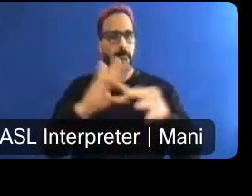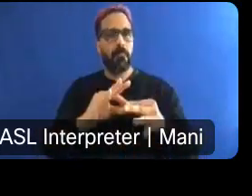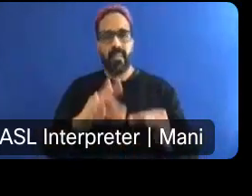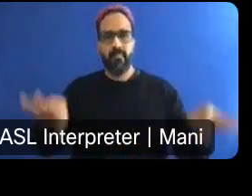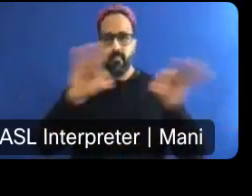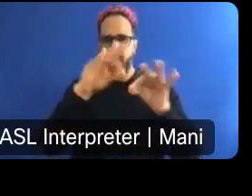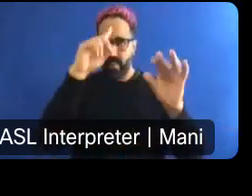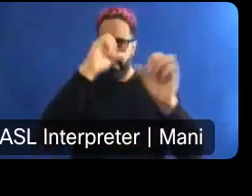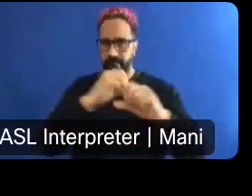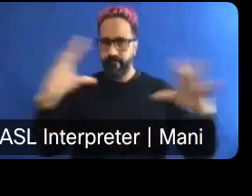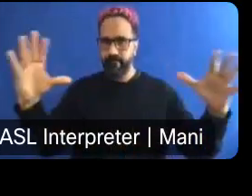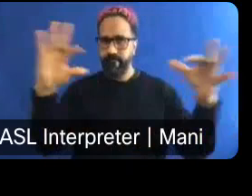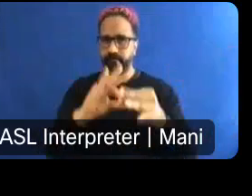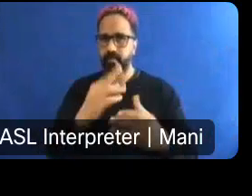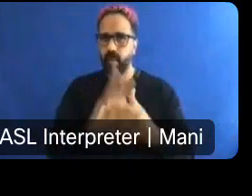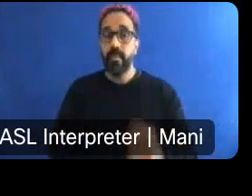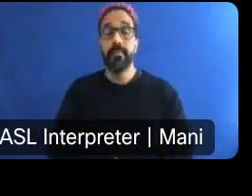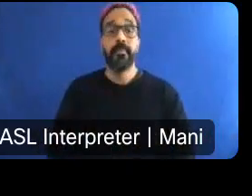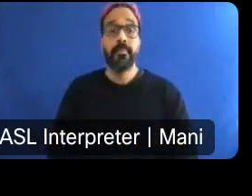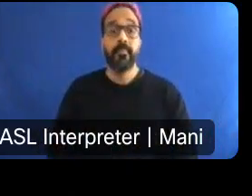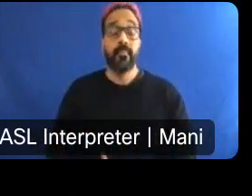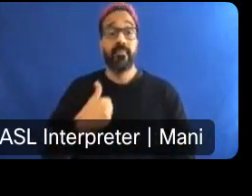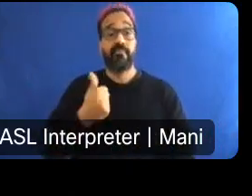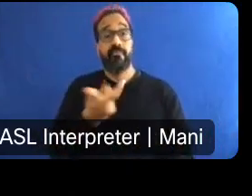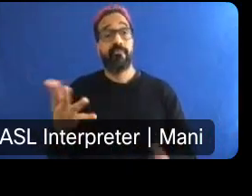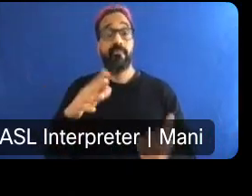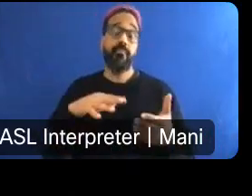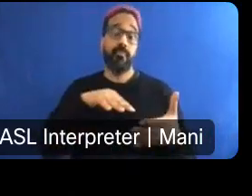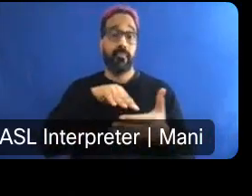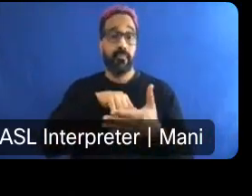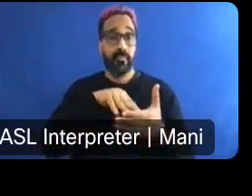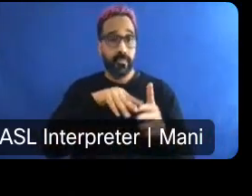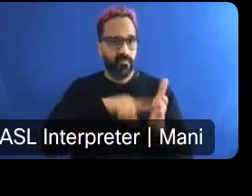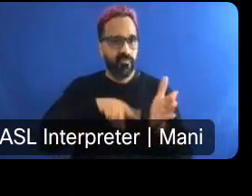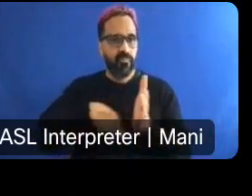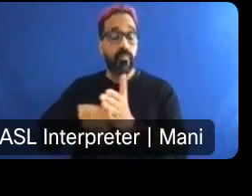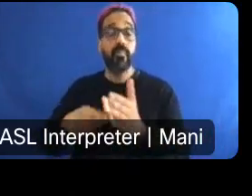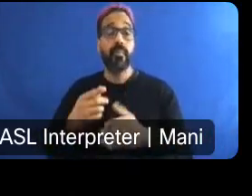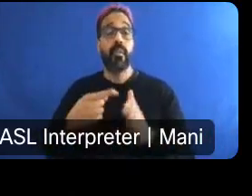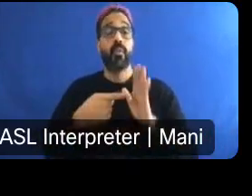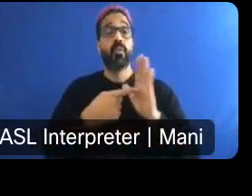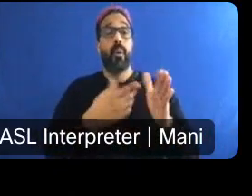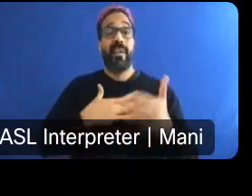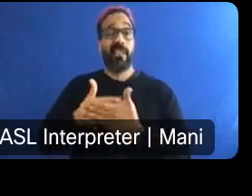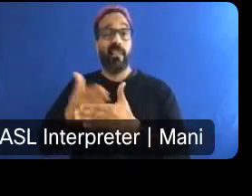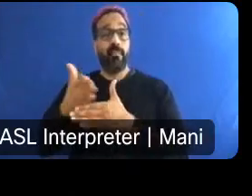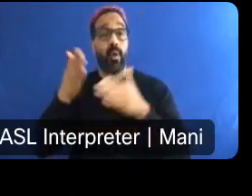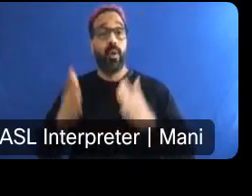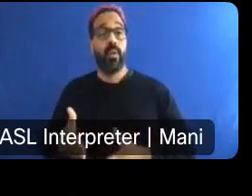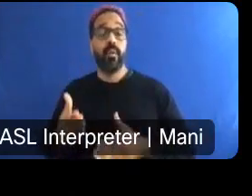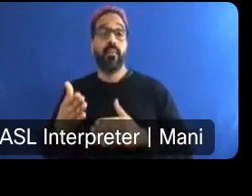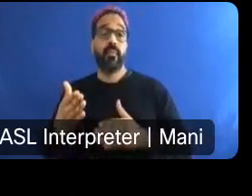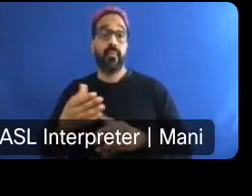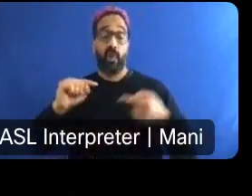So numerous studies have shown that victimization by an intimate partner increases a person's risk of experiencing mental